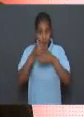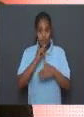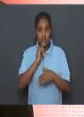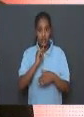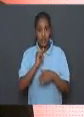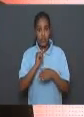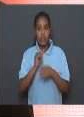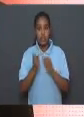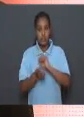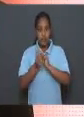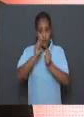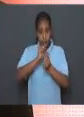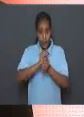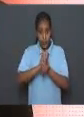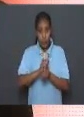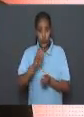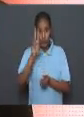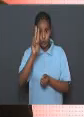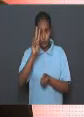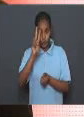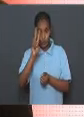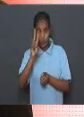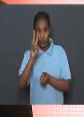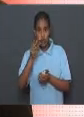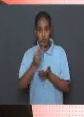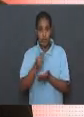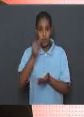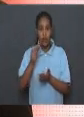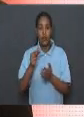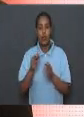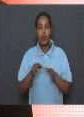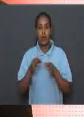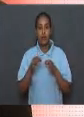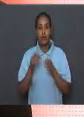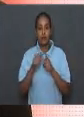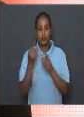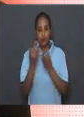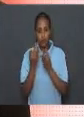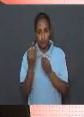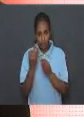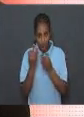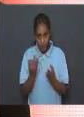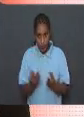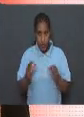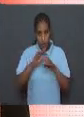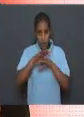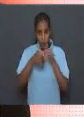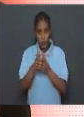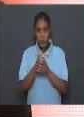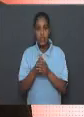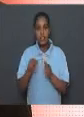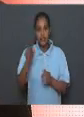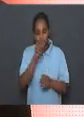is an inverted U-tube that connects solutions to form a complete